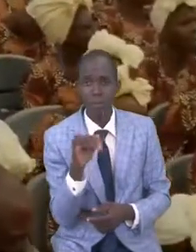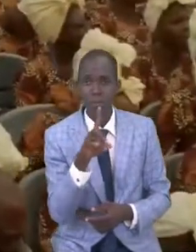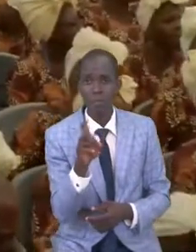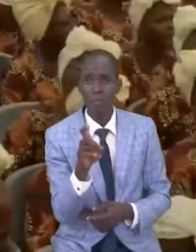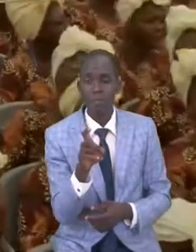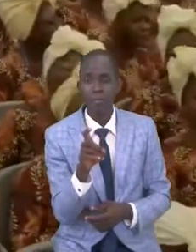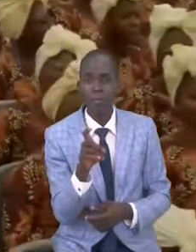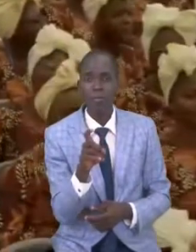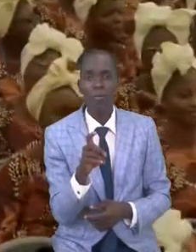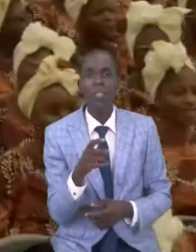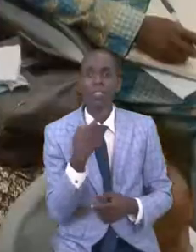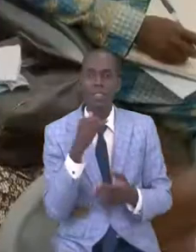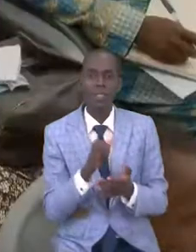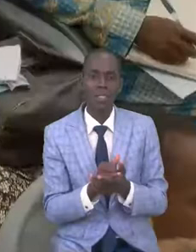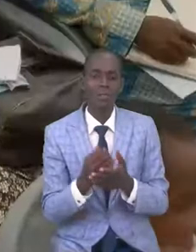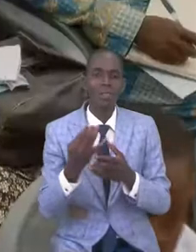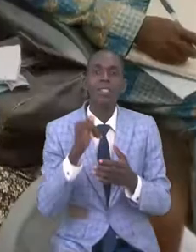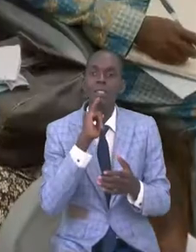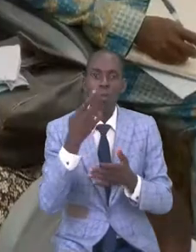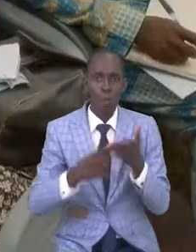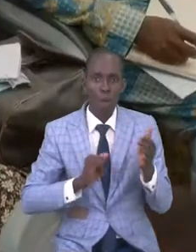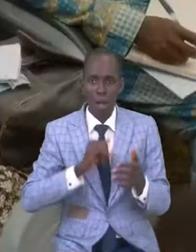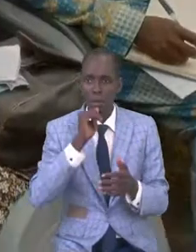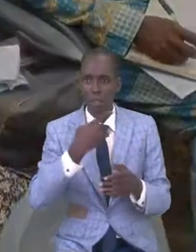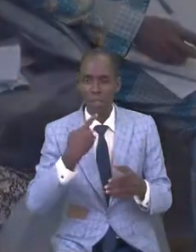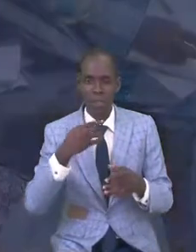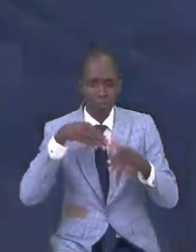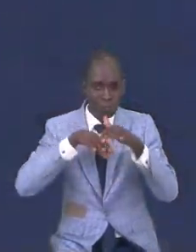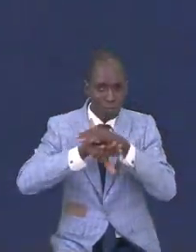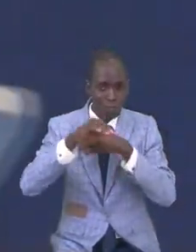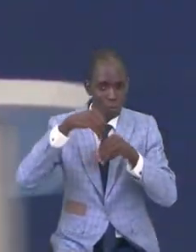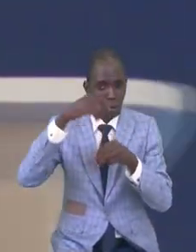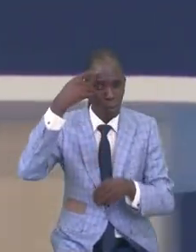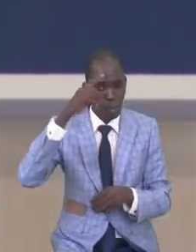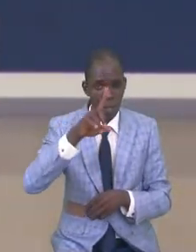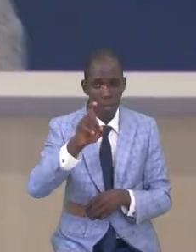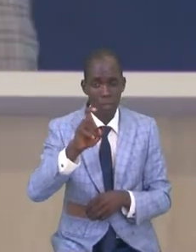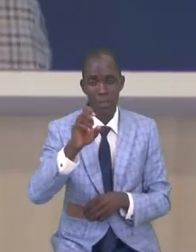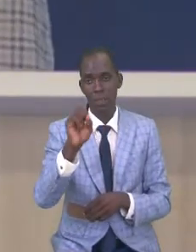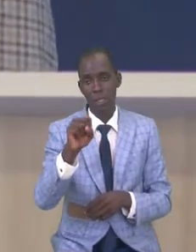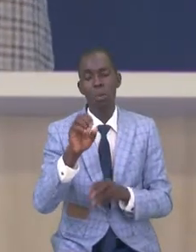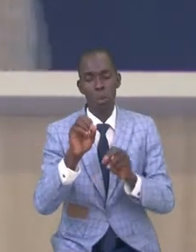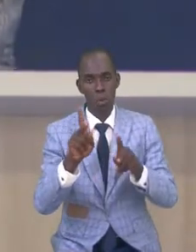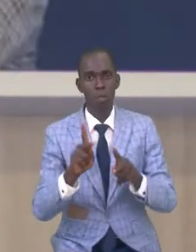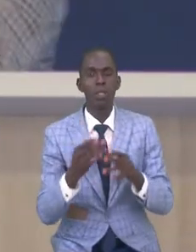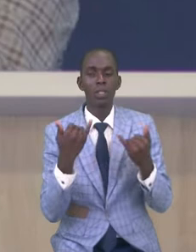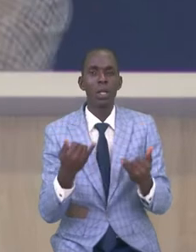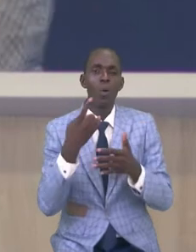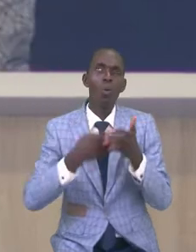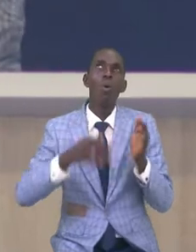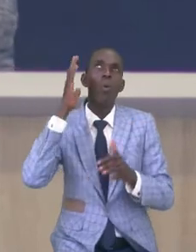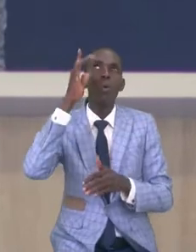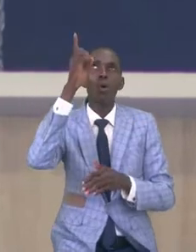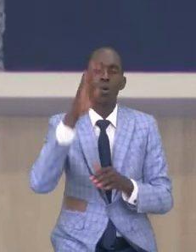Is it sinking in? Now, what do we do? What does God want to do? Here you